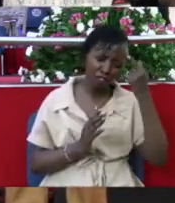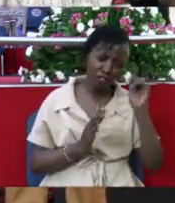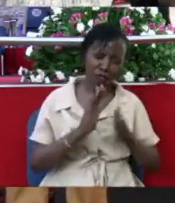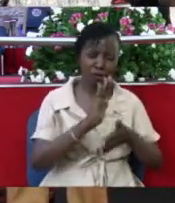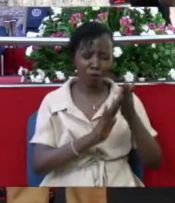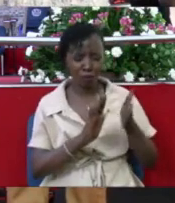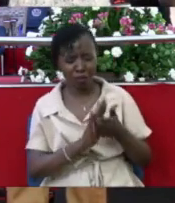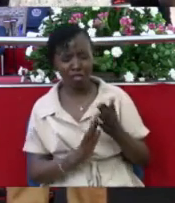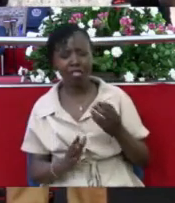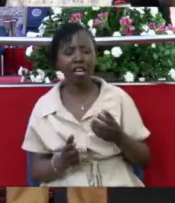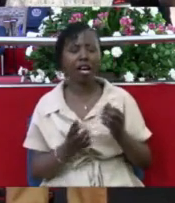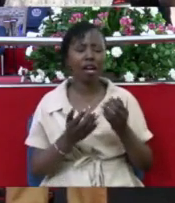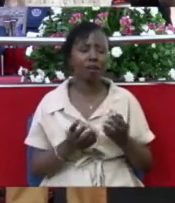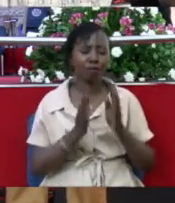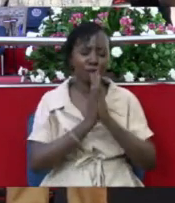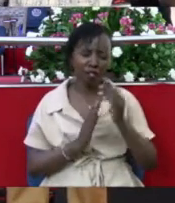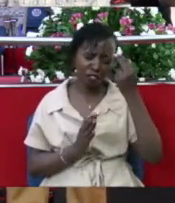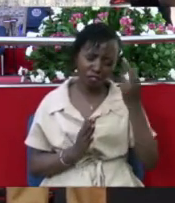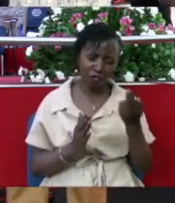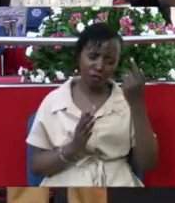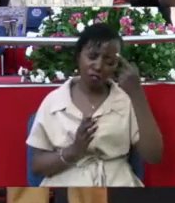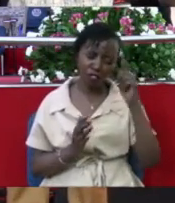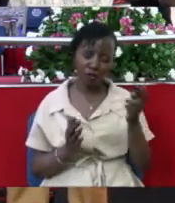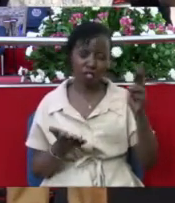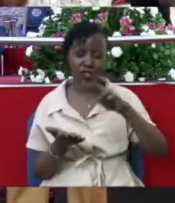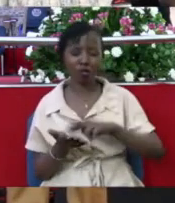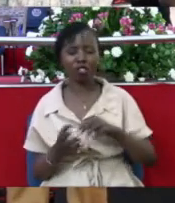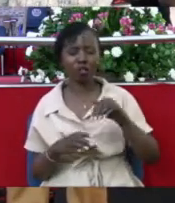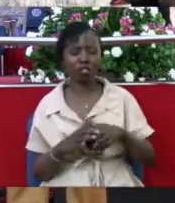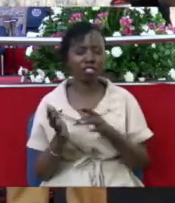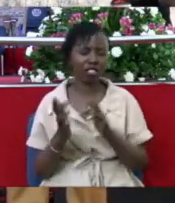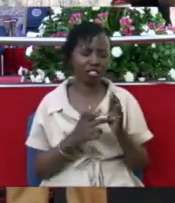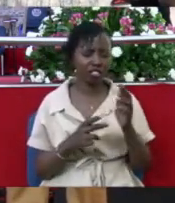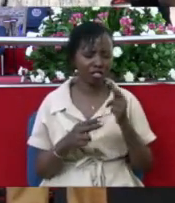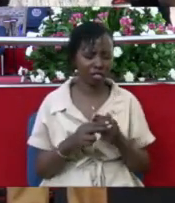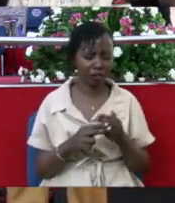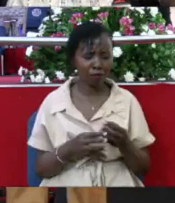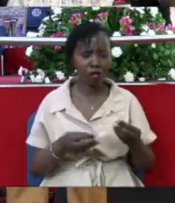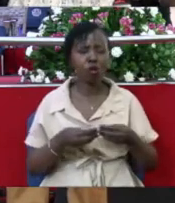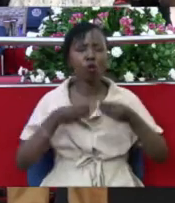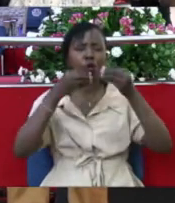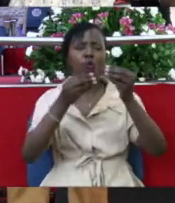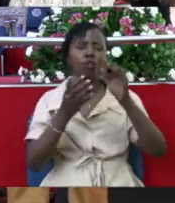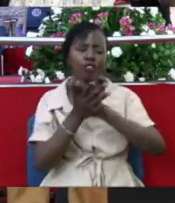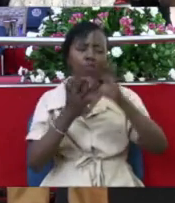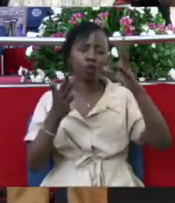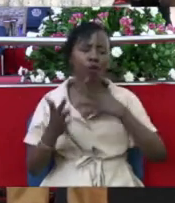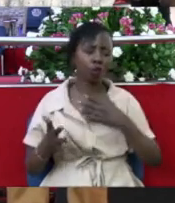for restoration. Ninaomba kwa urejesho. In the name of Jesus. Kwa jina la Yesu. We give you glory and we give you honor. Tunakupa sifa na utukufu